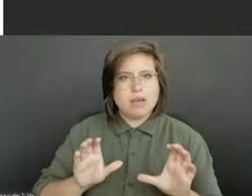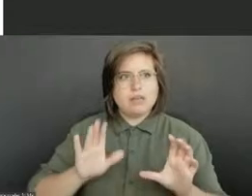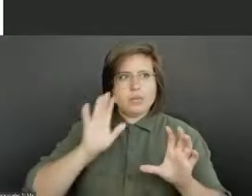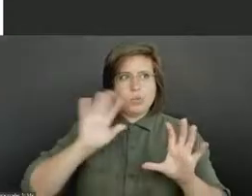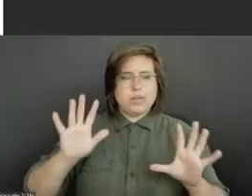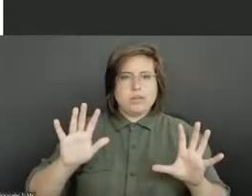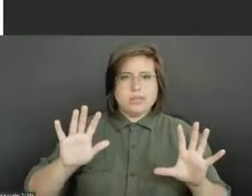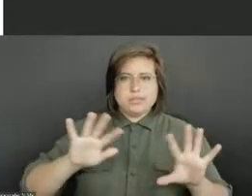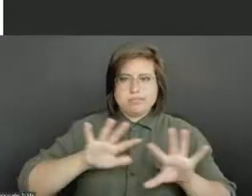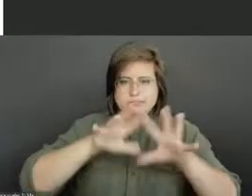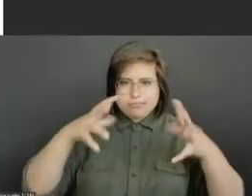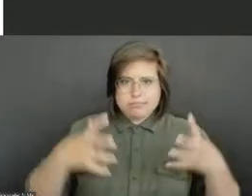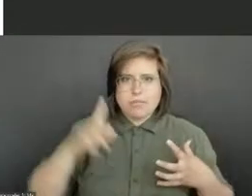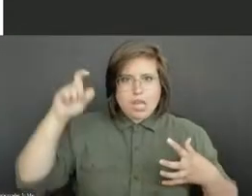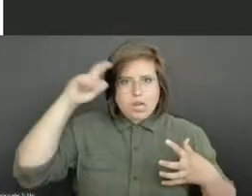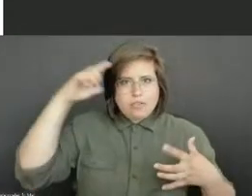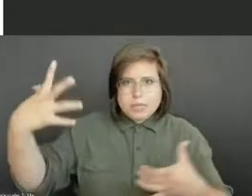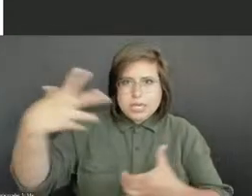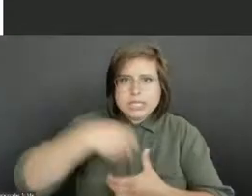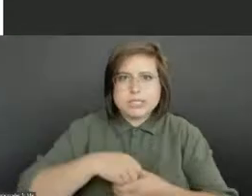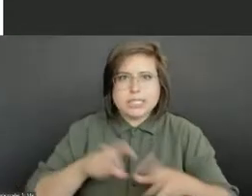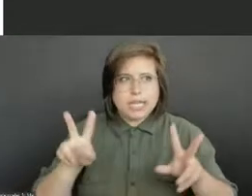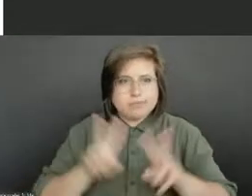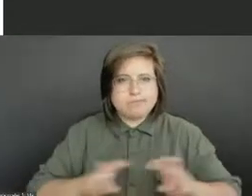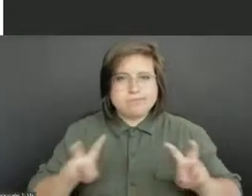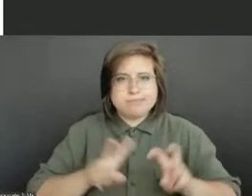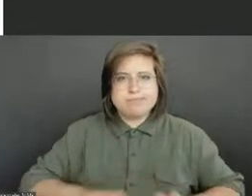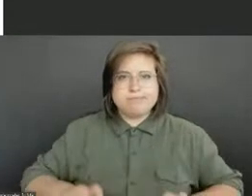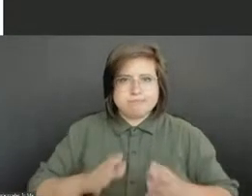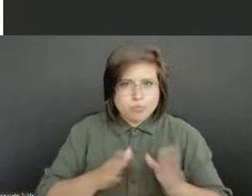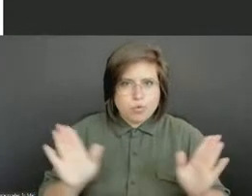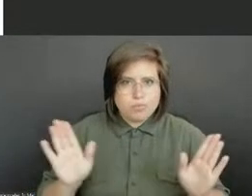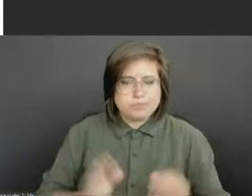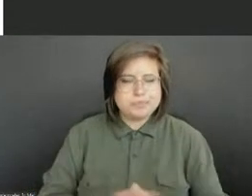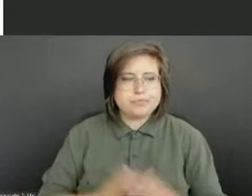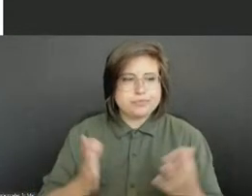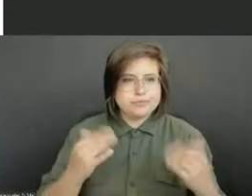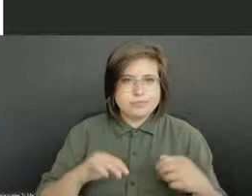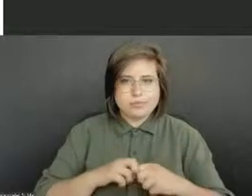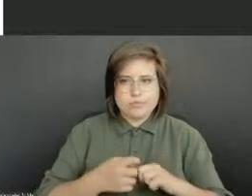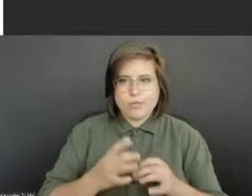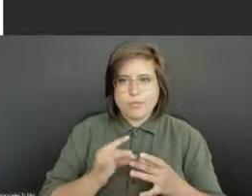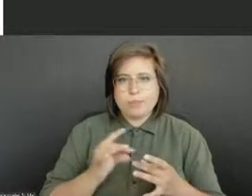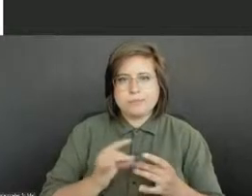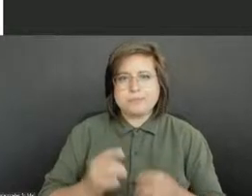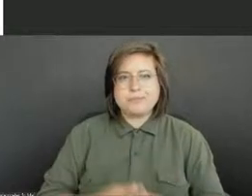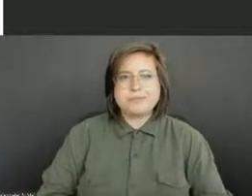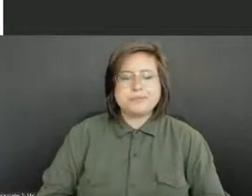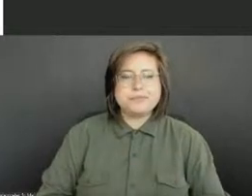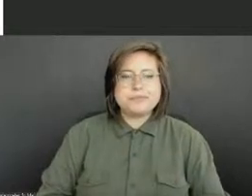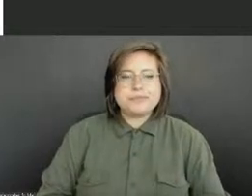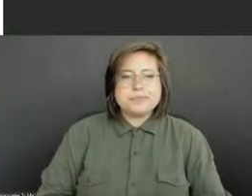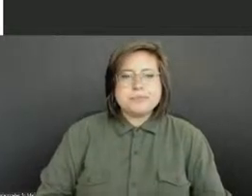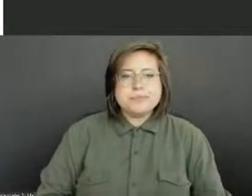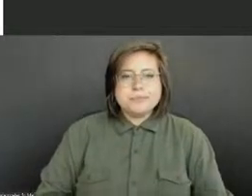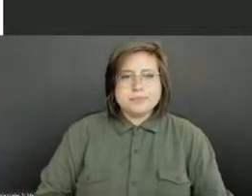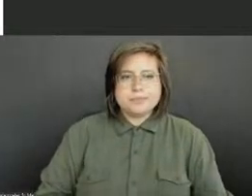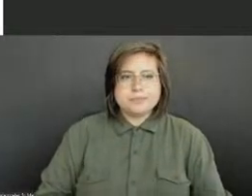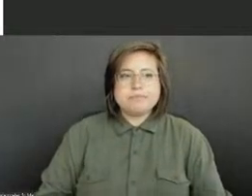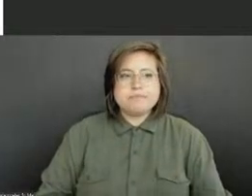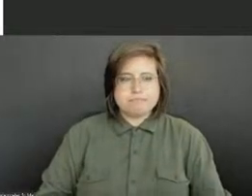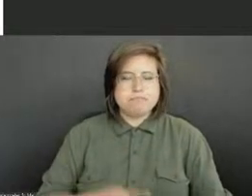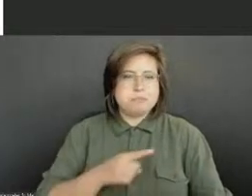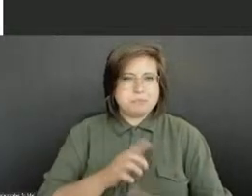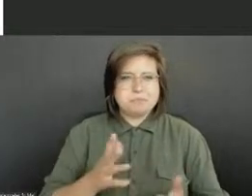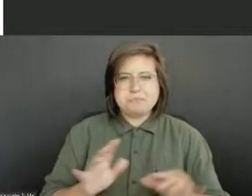and how we've responded to the pandemic. Next problem statement. And this echoes things that